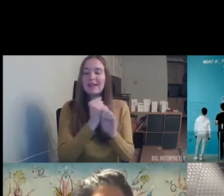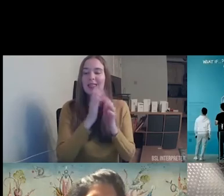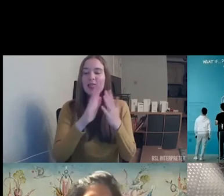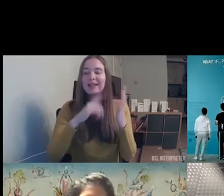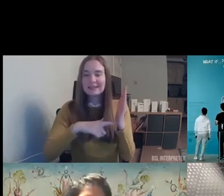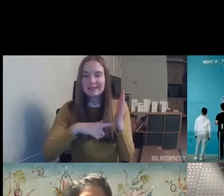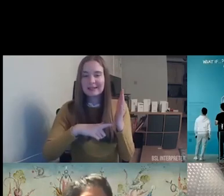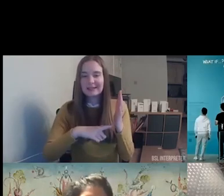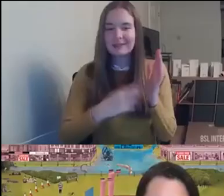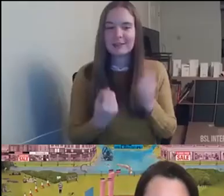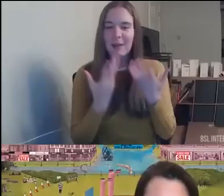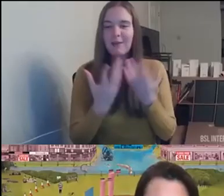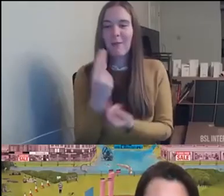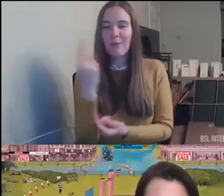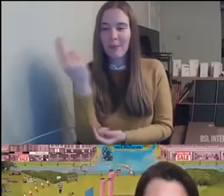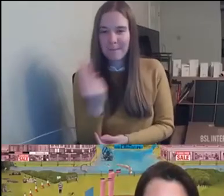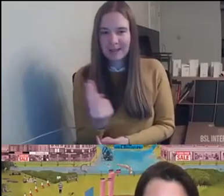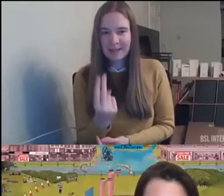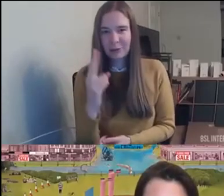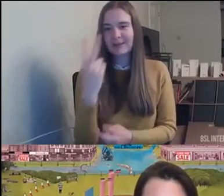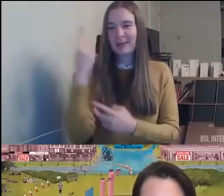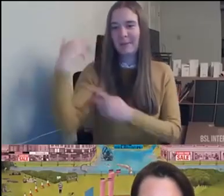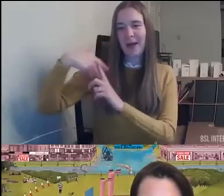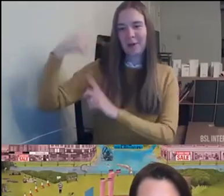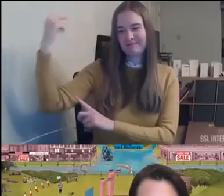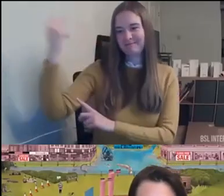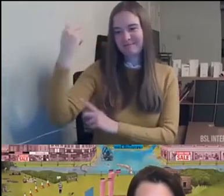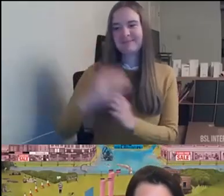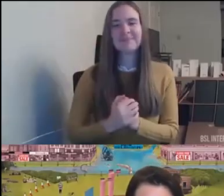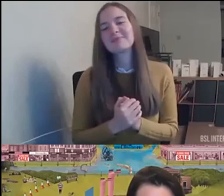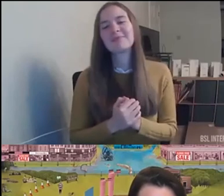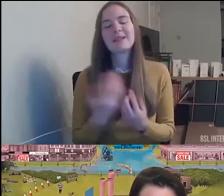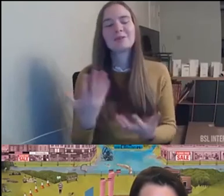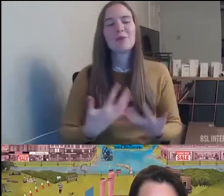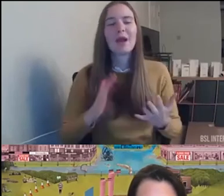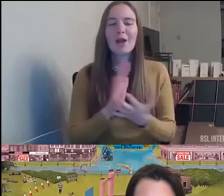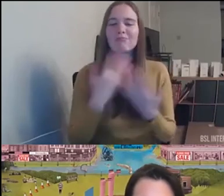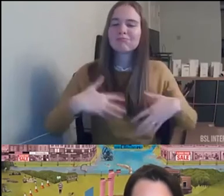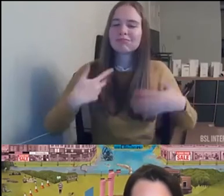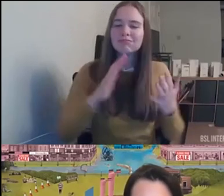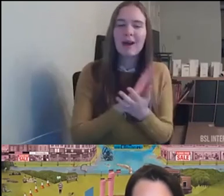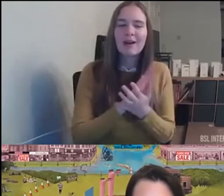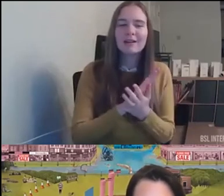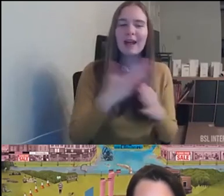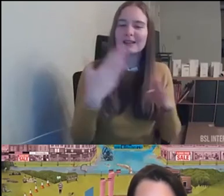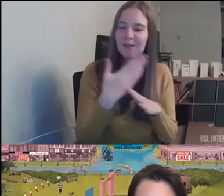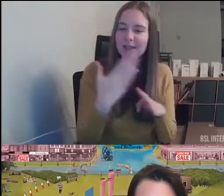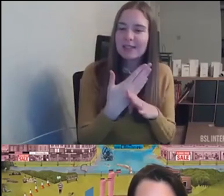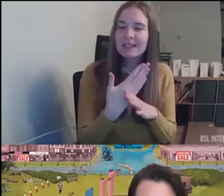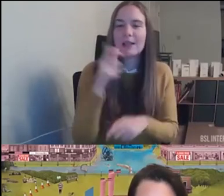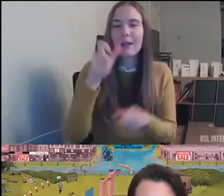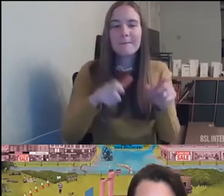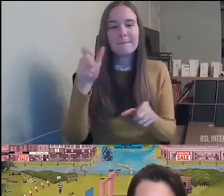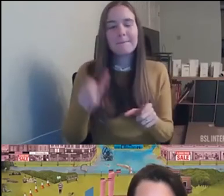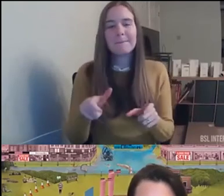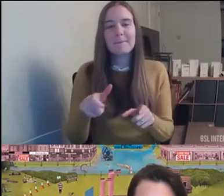amazing and when you can see a bit of it behind me. Um, but it has so much amazing delight in, in the activities, all the people occupying it are doing, but also in the